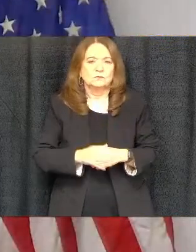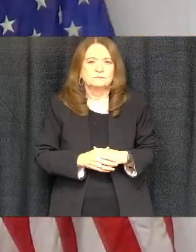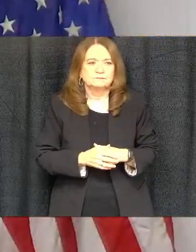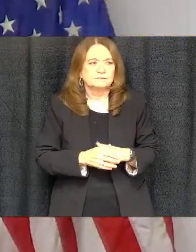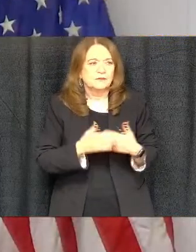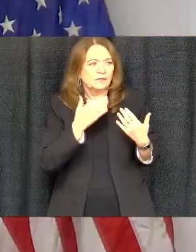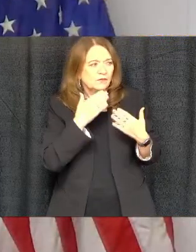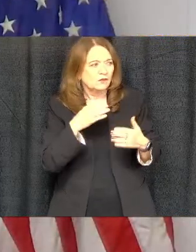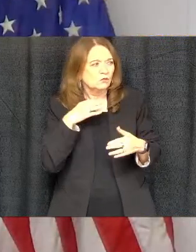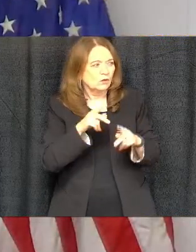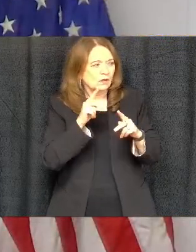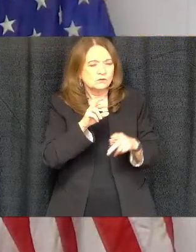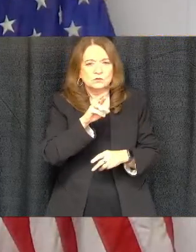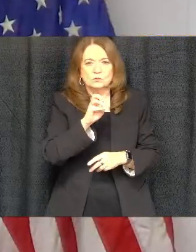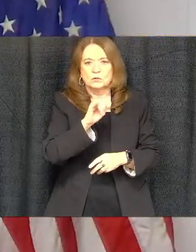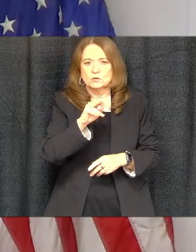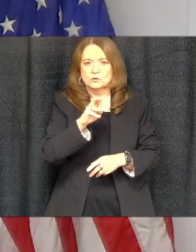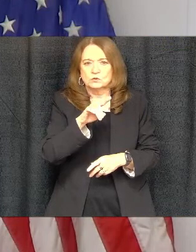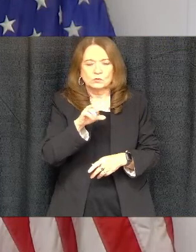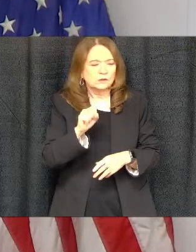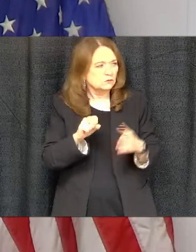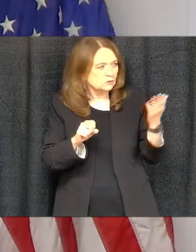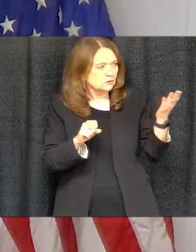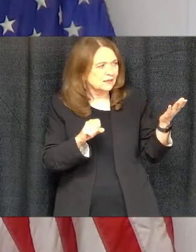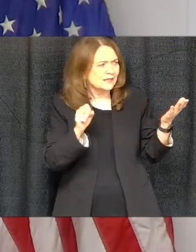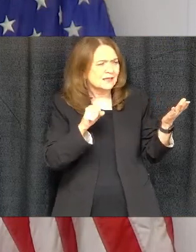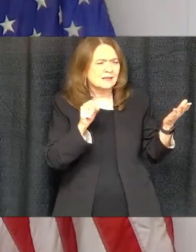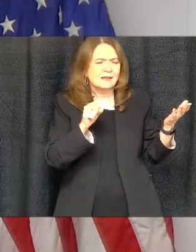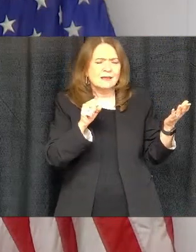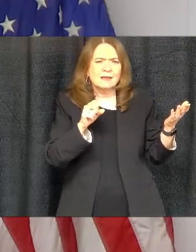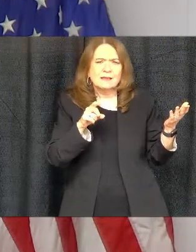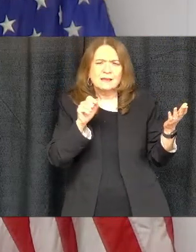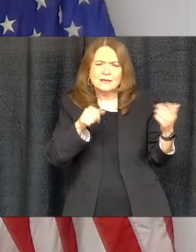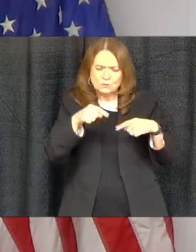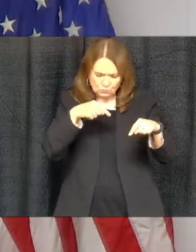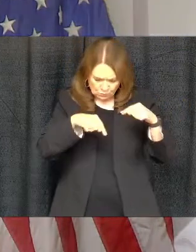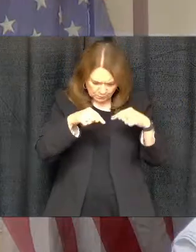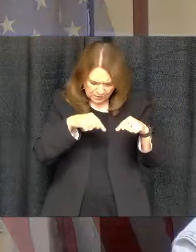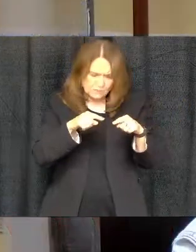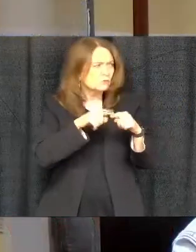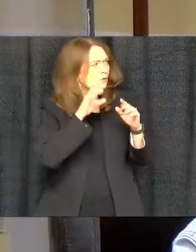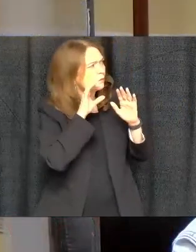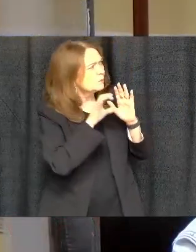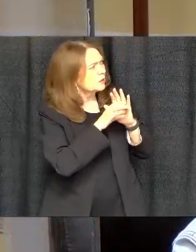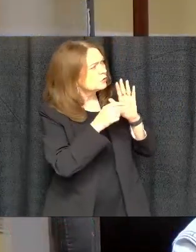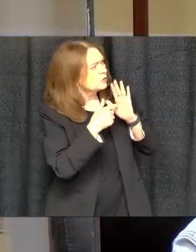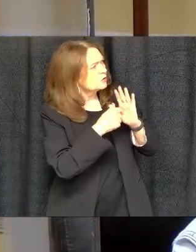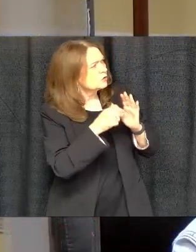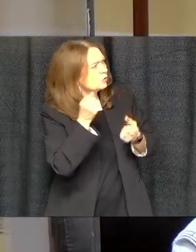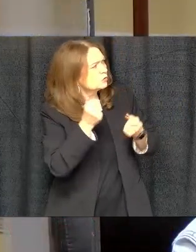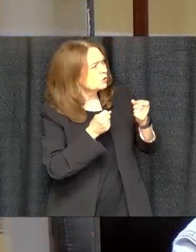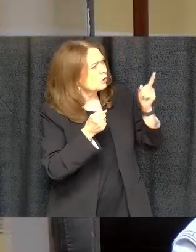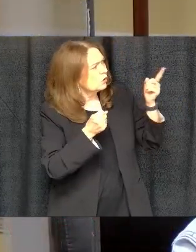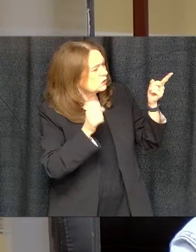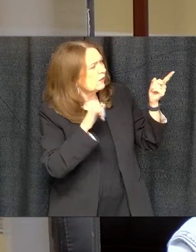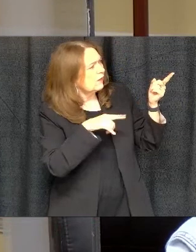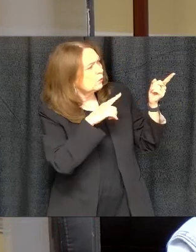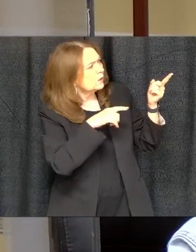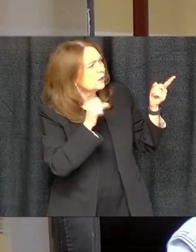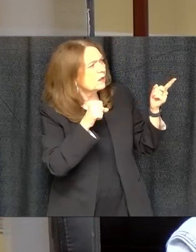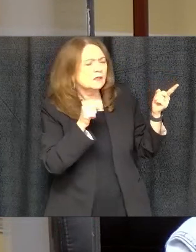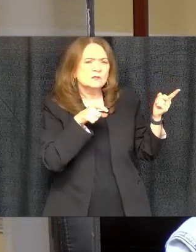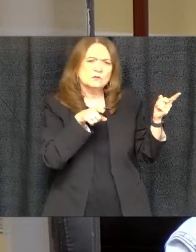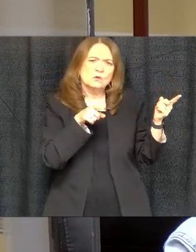Tindall. Councilperson Reynolds, you're recognized. Yeah, Mr. Channel, can you go back to the picture that shows the cars, like on the street, right?